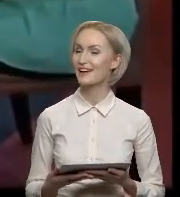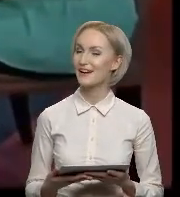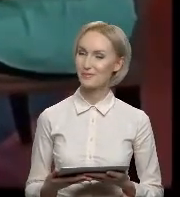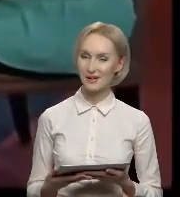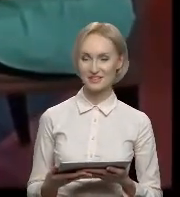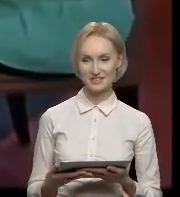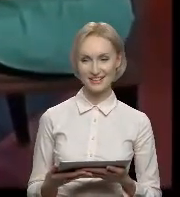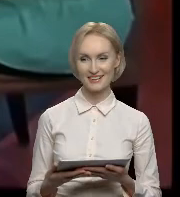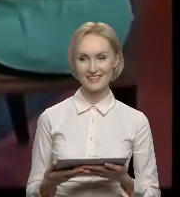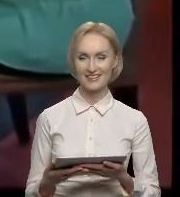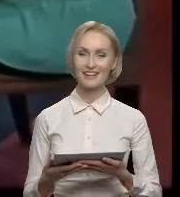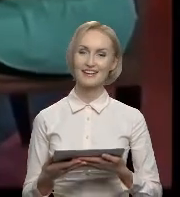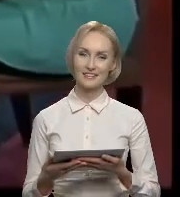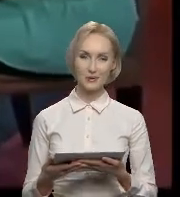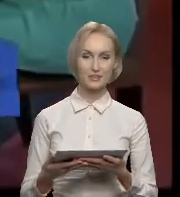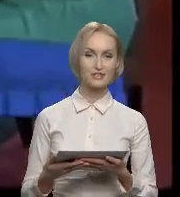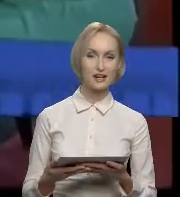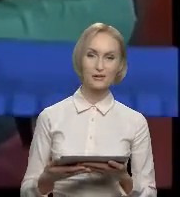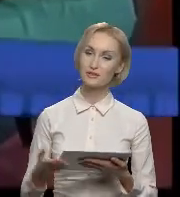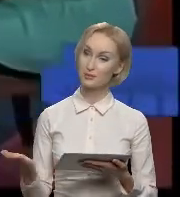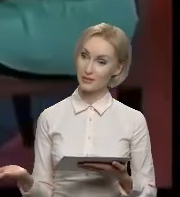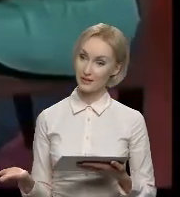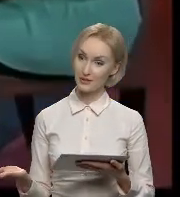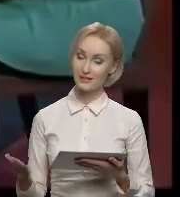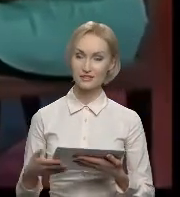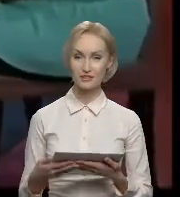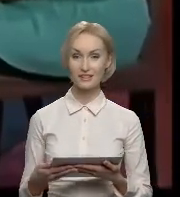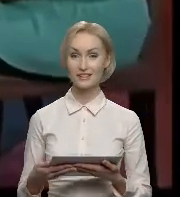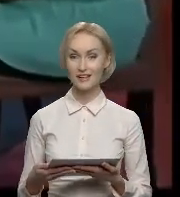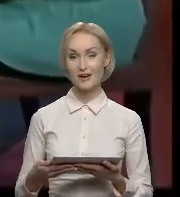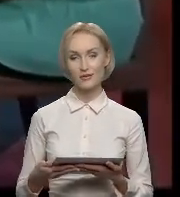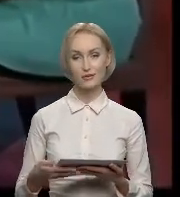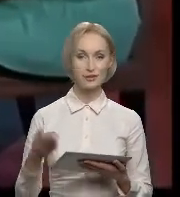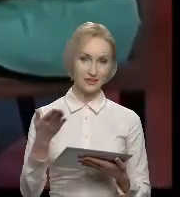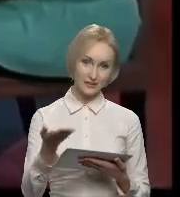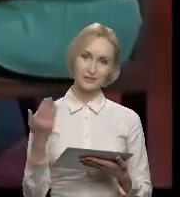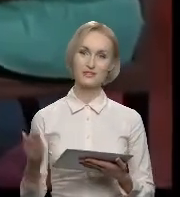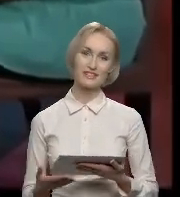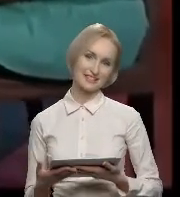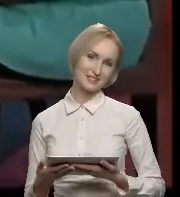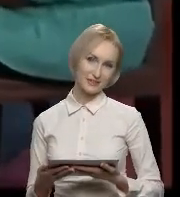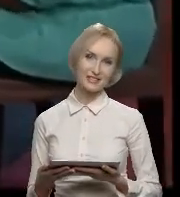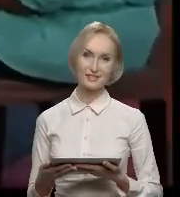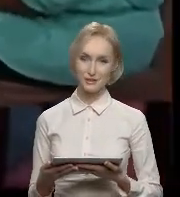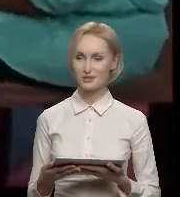have to take care of that baby in need. I want to thank all my guests for coming in, and I'll see you the next time.